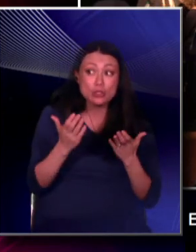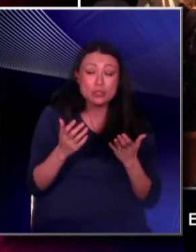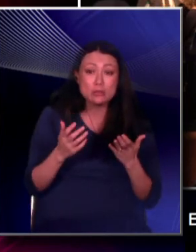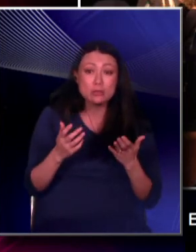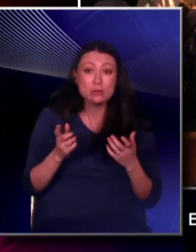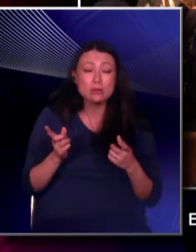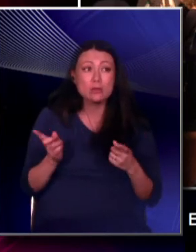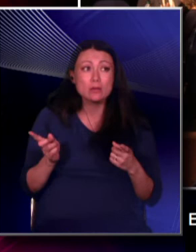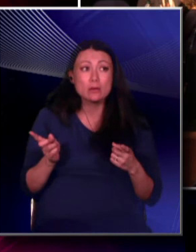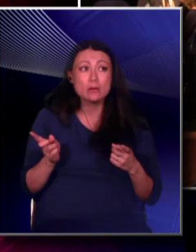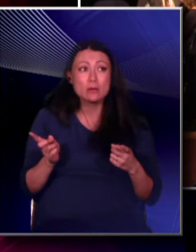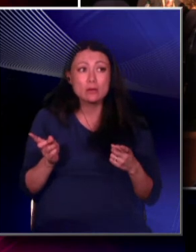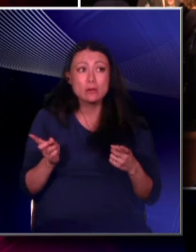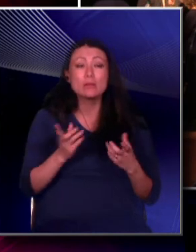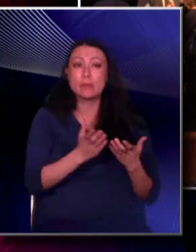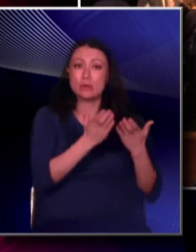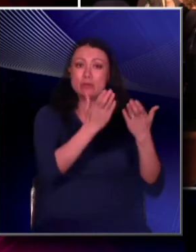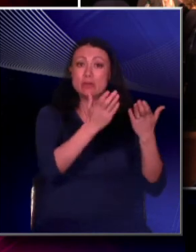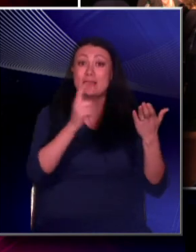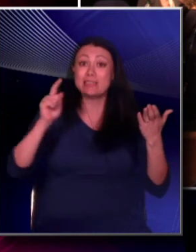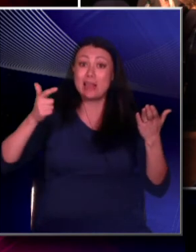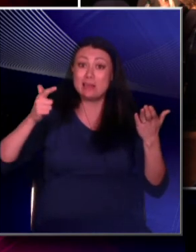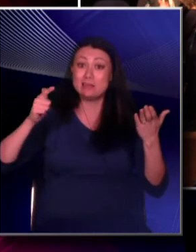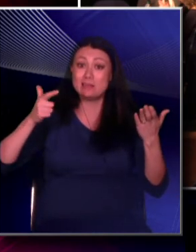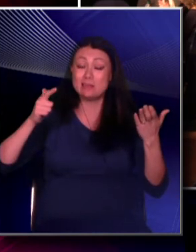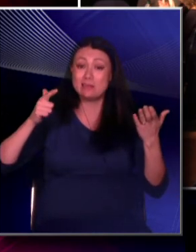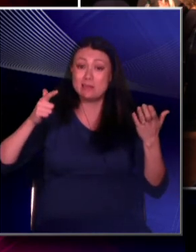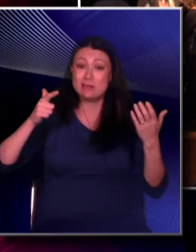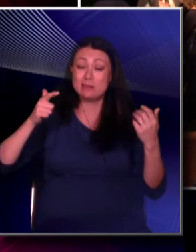So moved. Do I have a second?